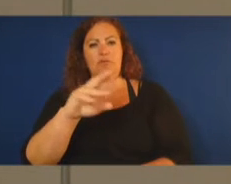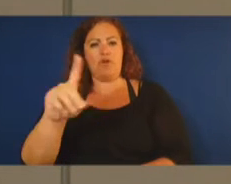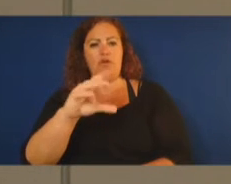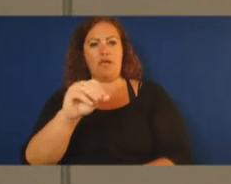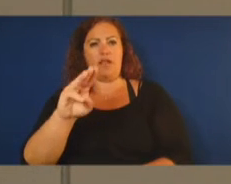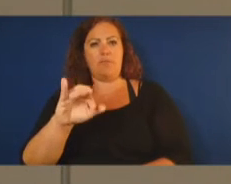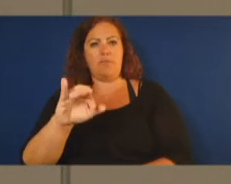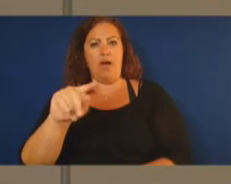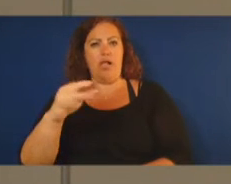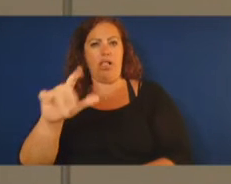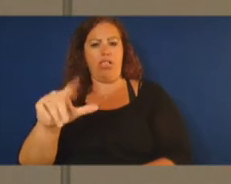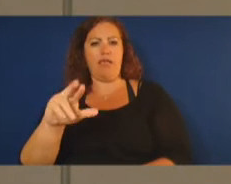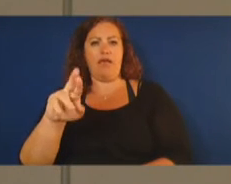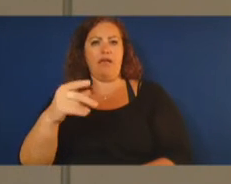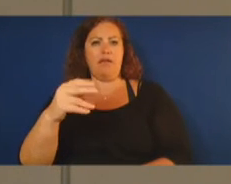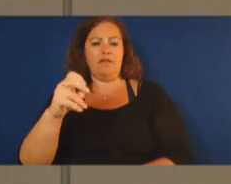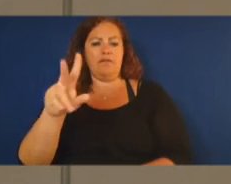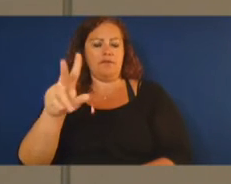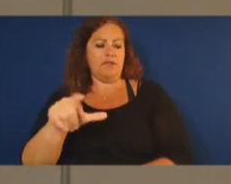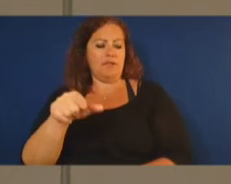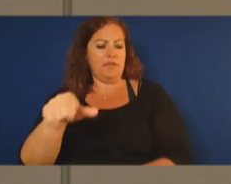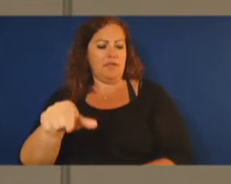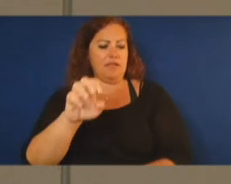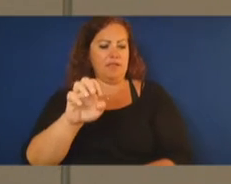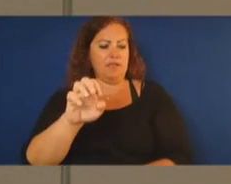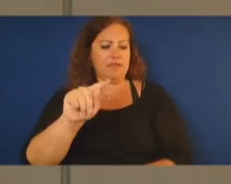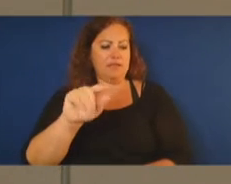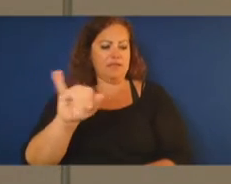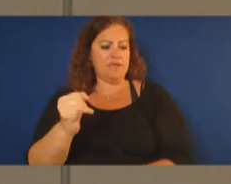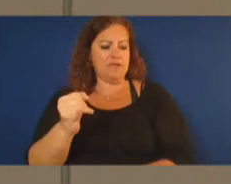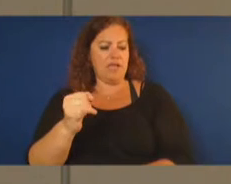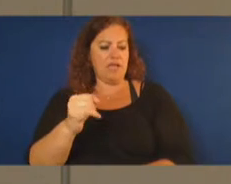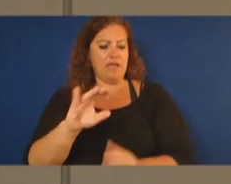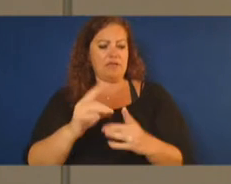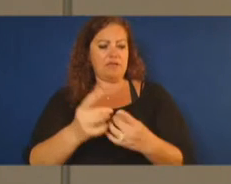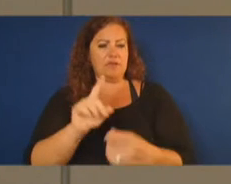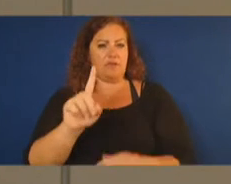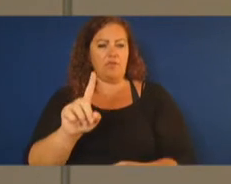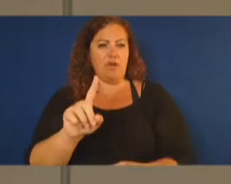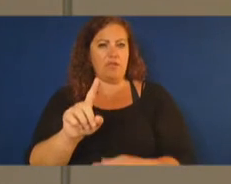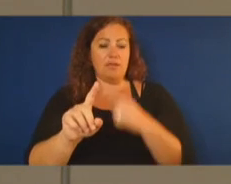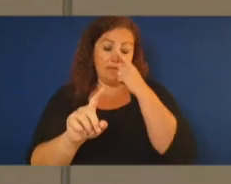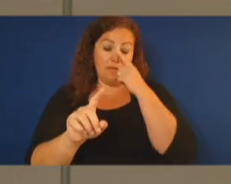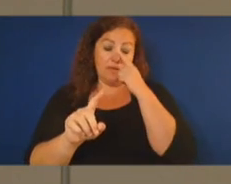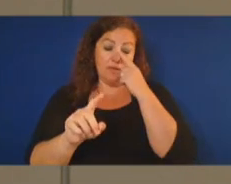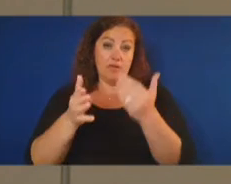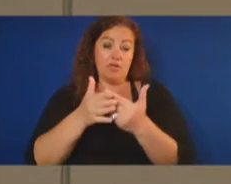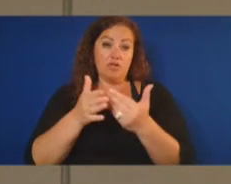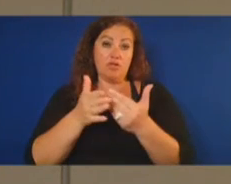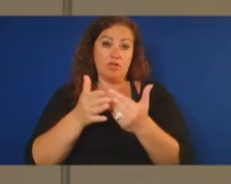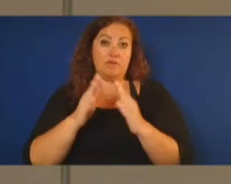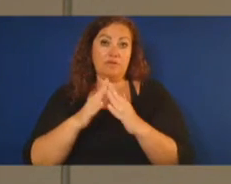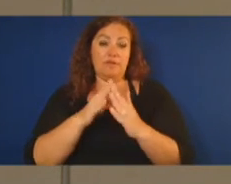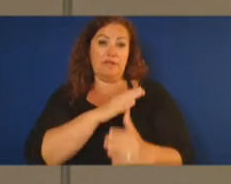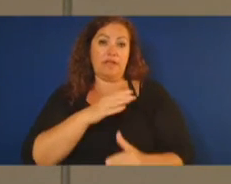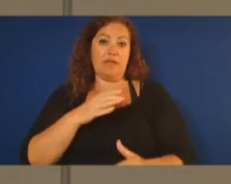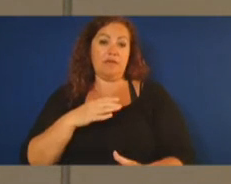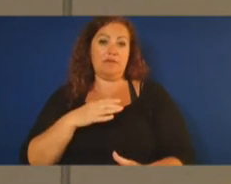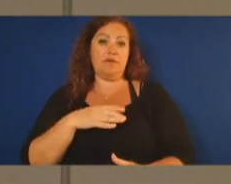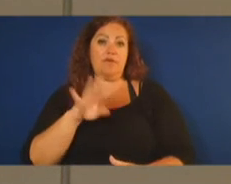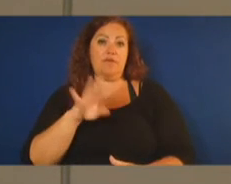of Interstate 485 in the etj and County Commission District 1 Miss Po's district and closest to city council district for Miss Johnson's